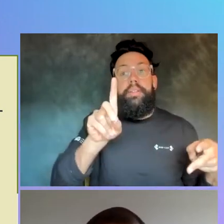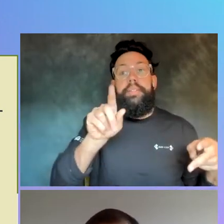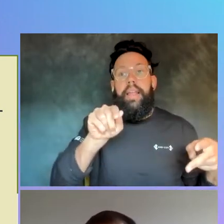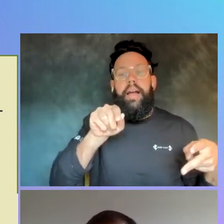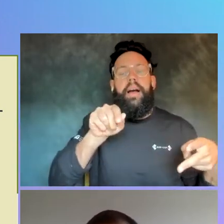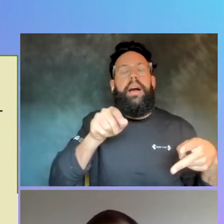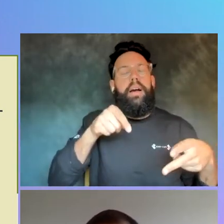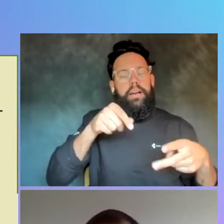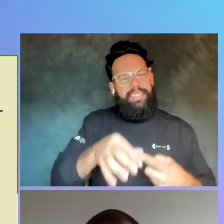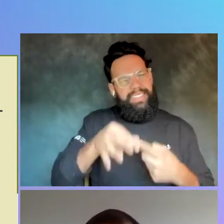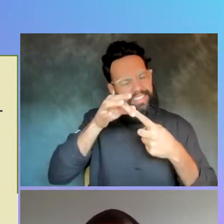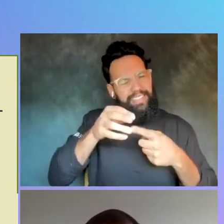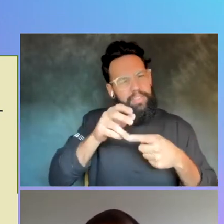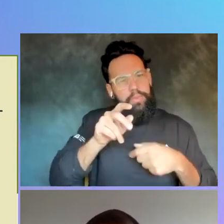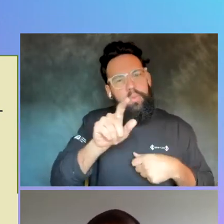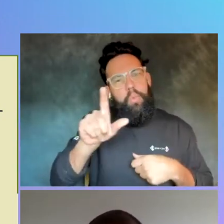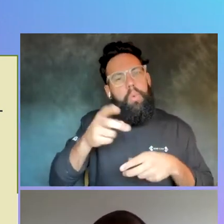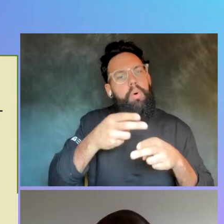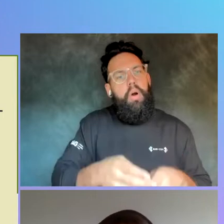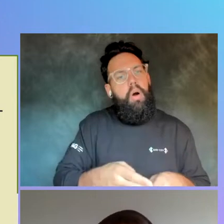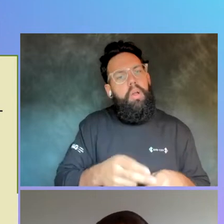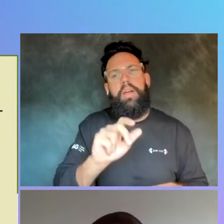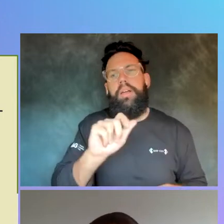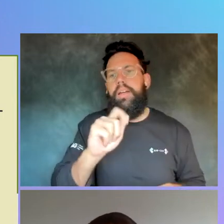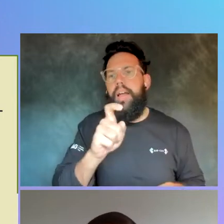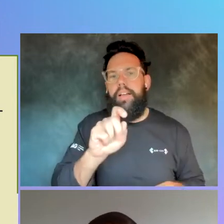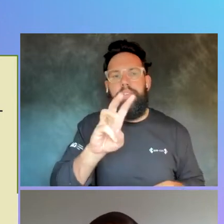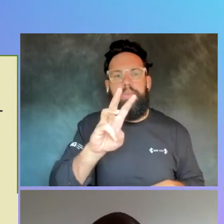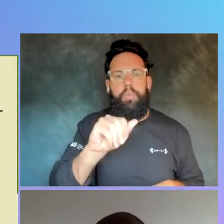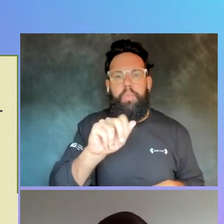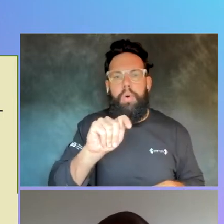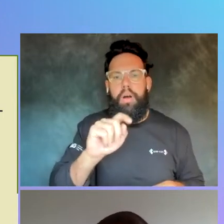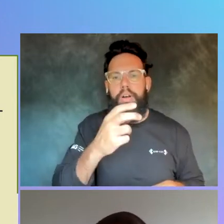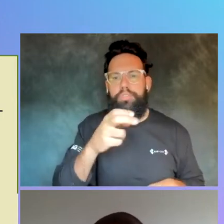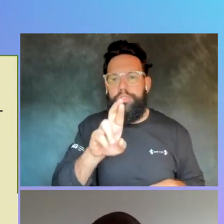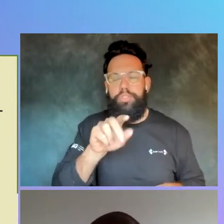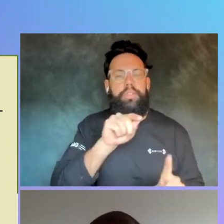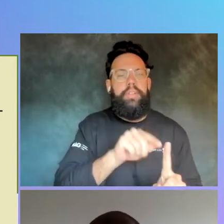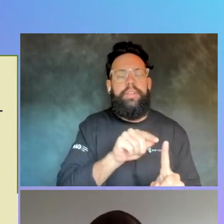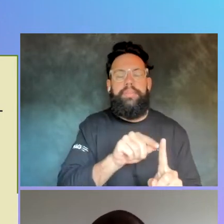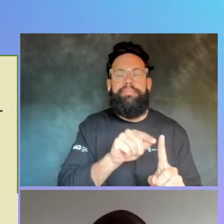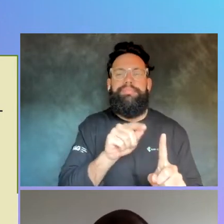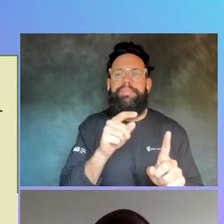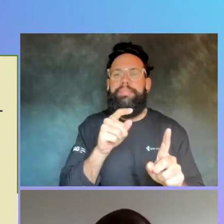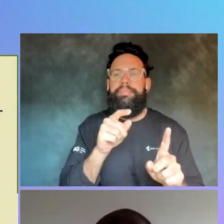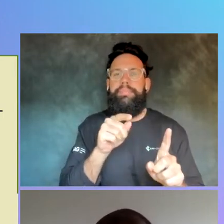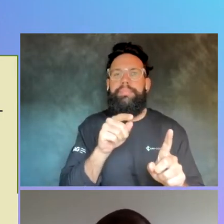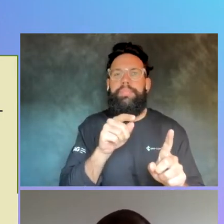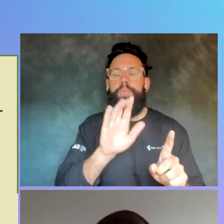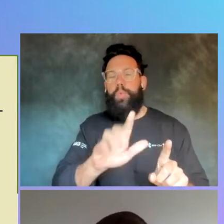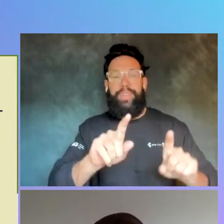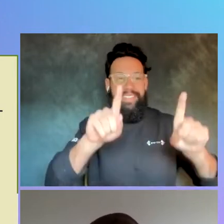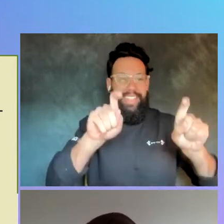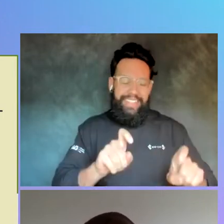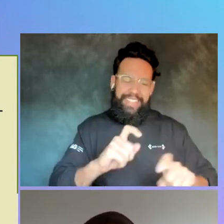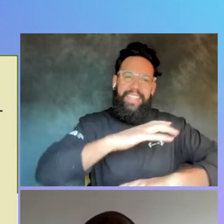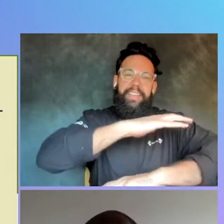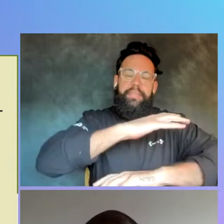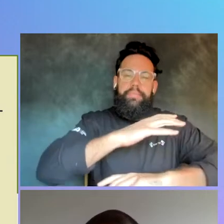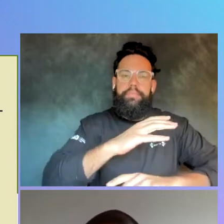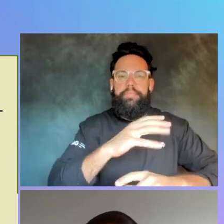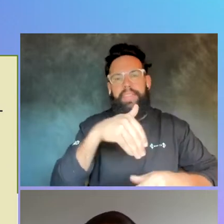Watcher. This is a code component which plugs into your testing infrastructure